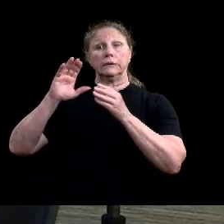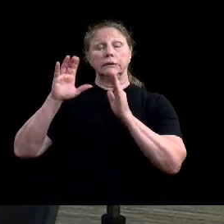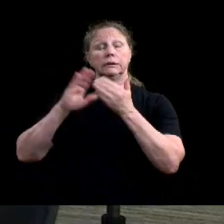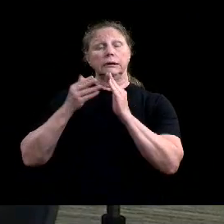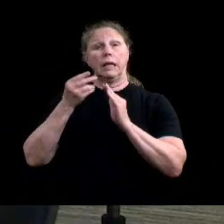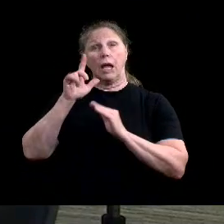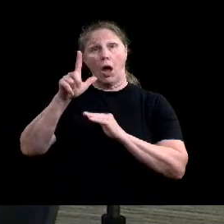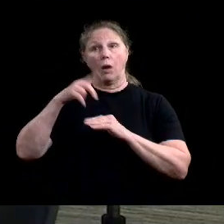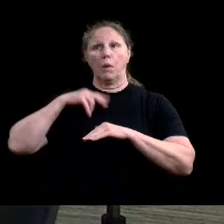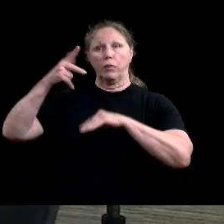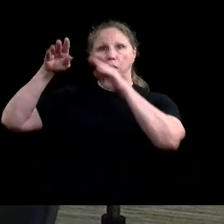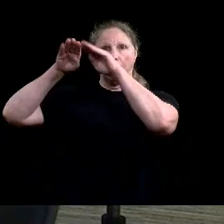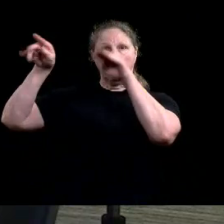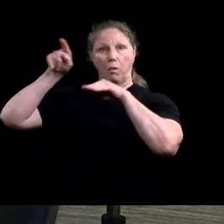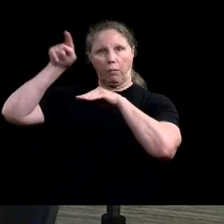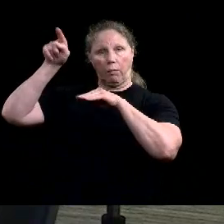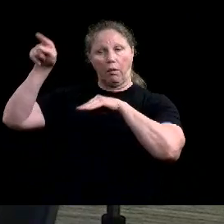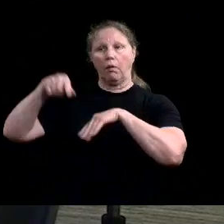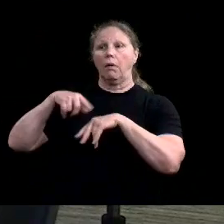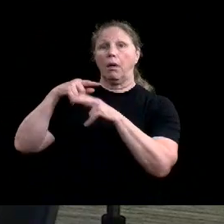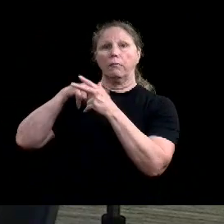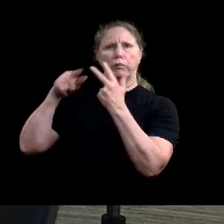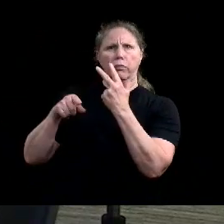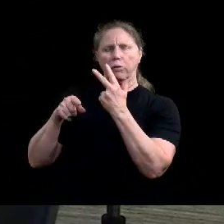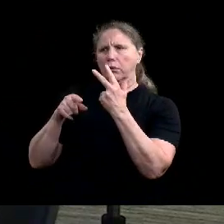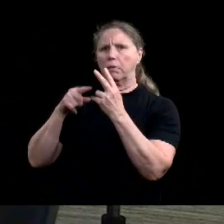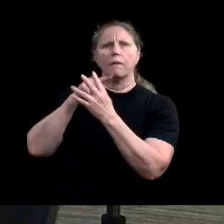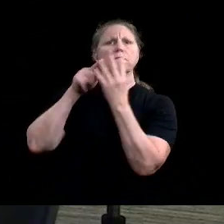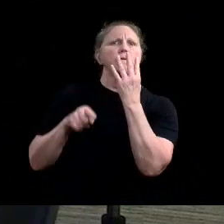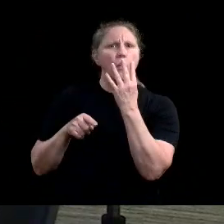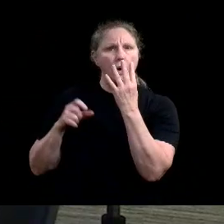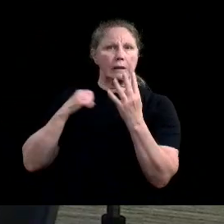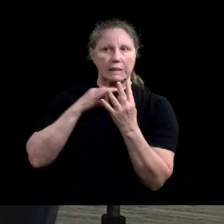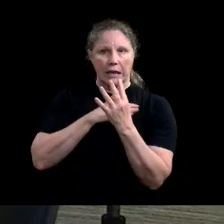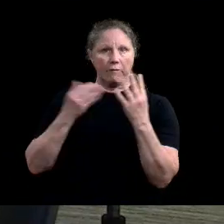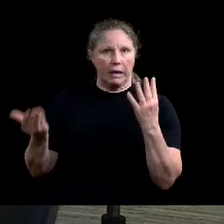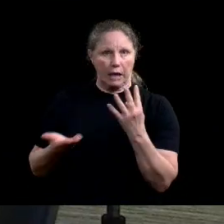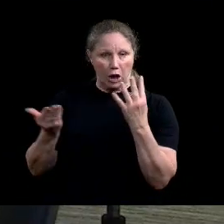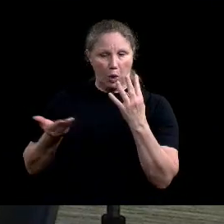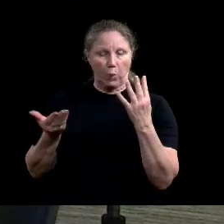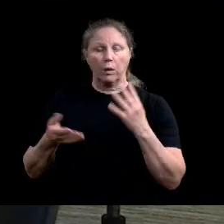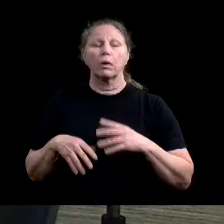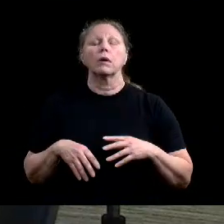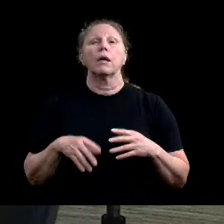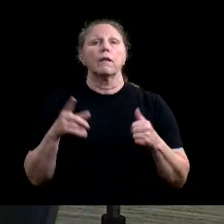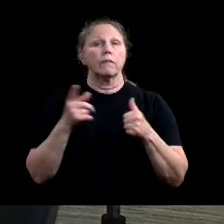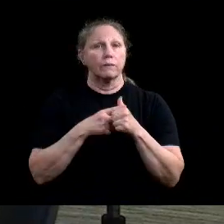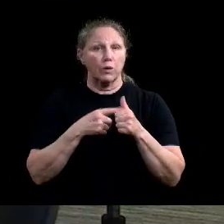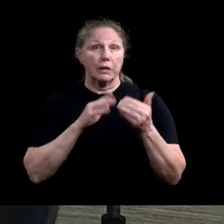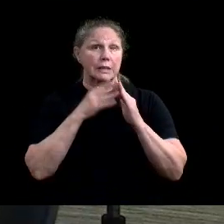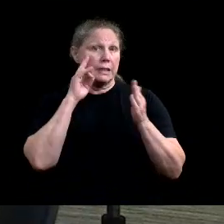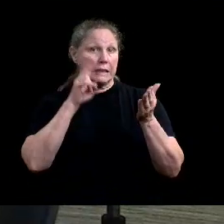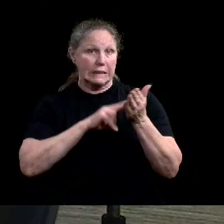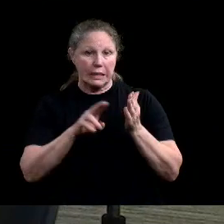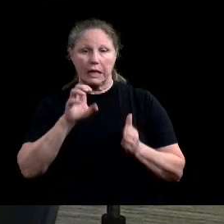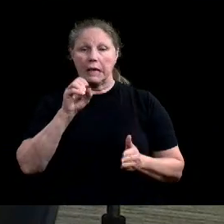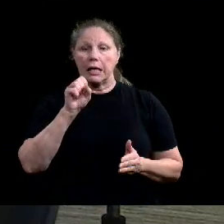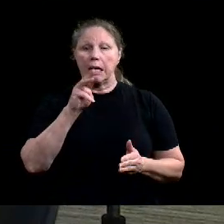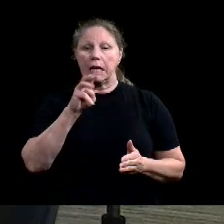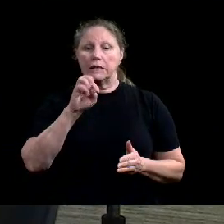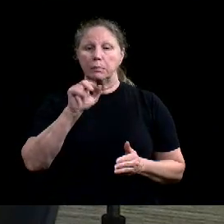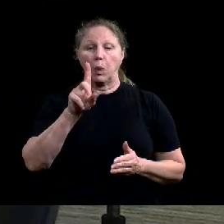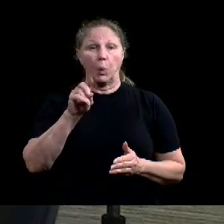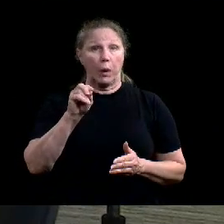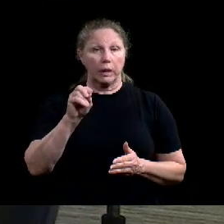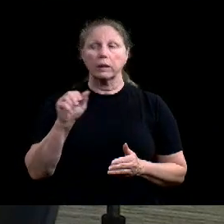4 city staff persons here. First of all, our City Secretary, Esmeralda Hudson. I want to thank her, first of all, for becoming the WebEx